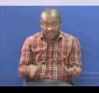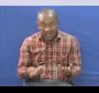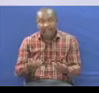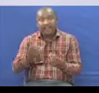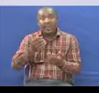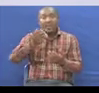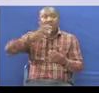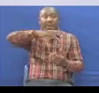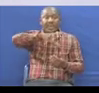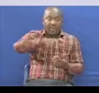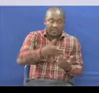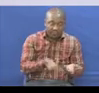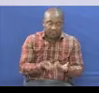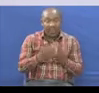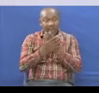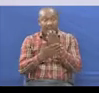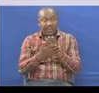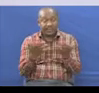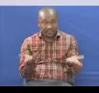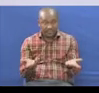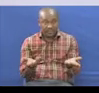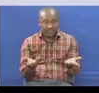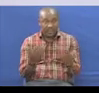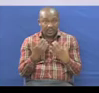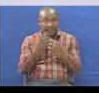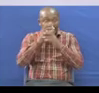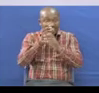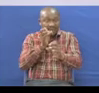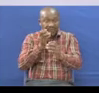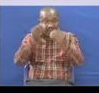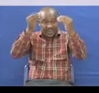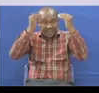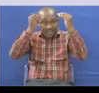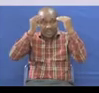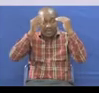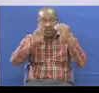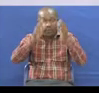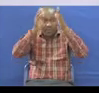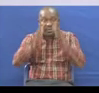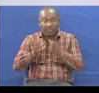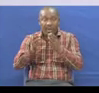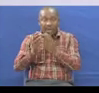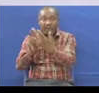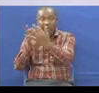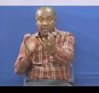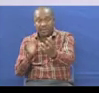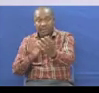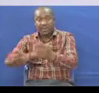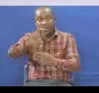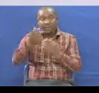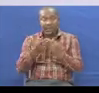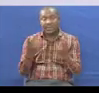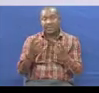said the scientific study of human population is referred as demography.